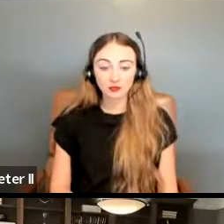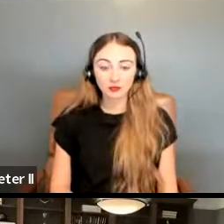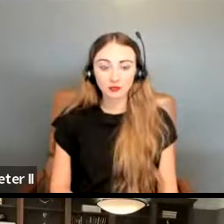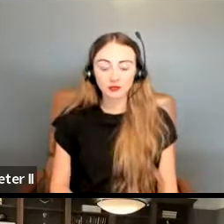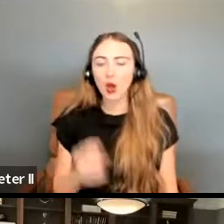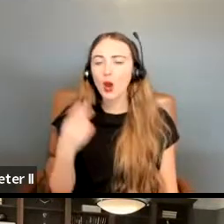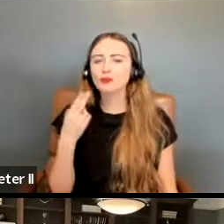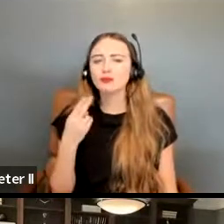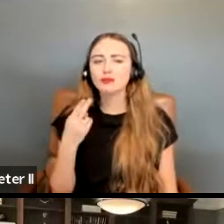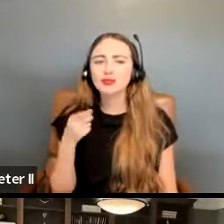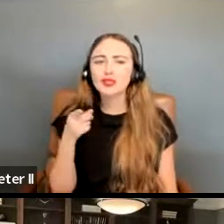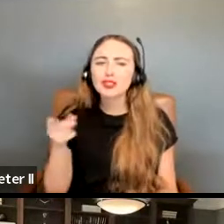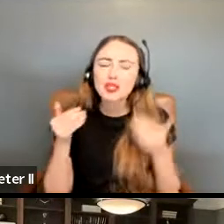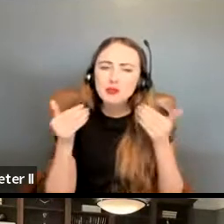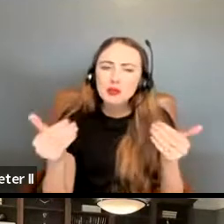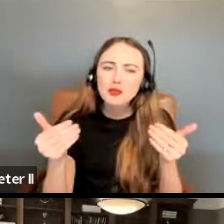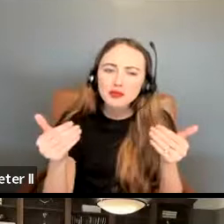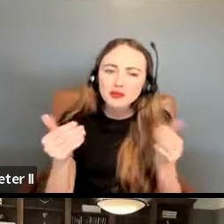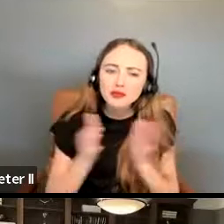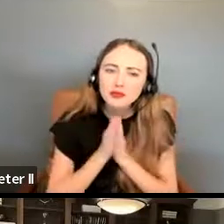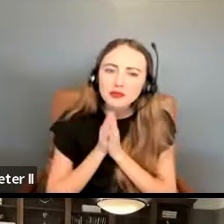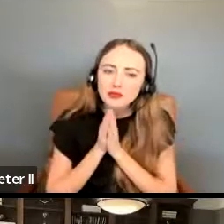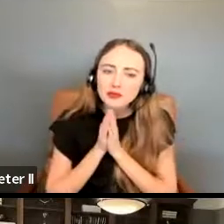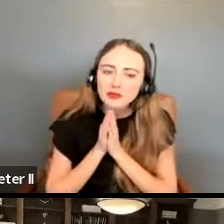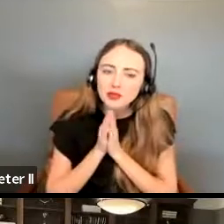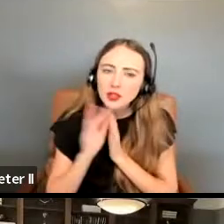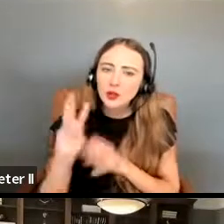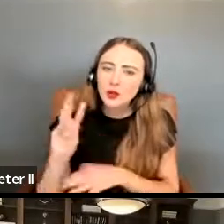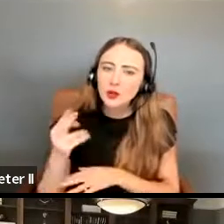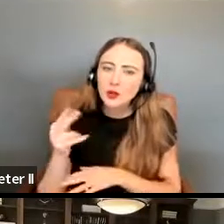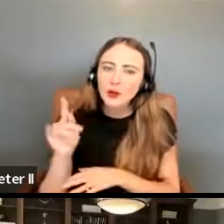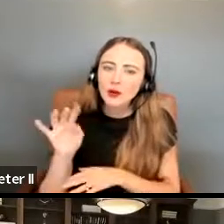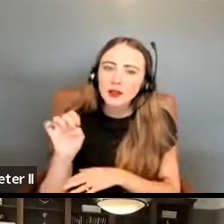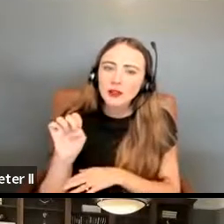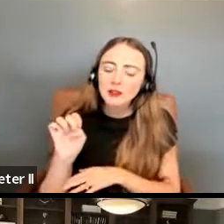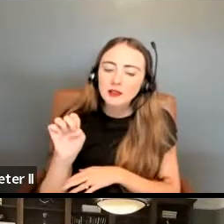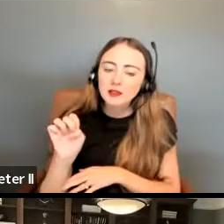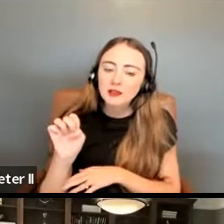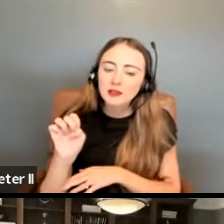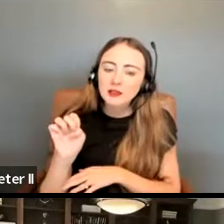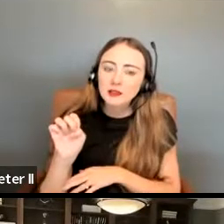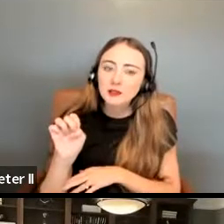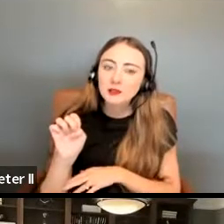Oh, did you move the amendment or Mr. White?